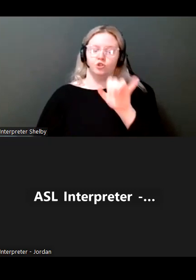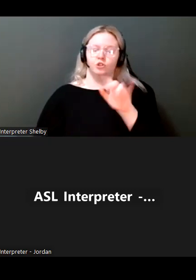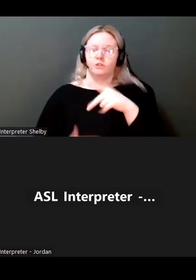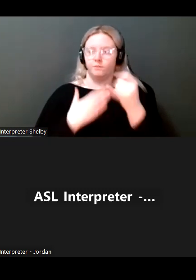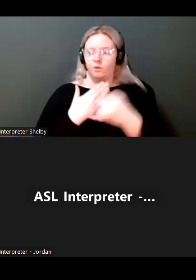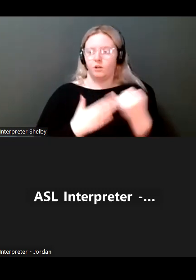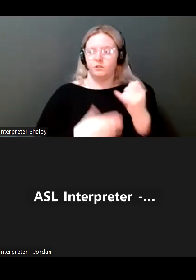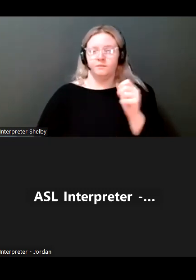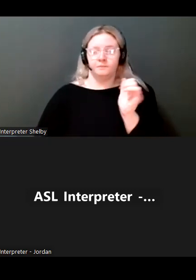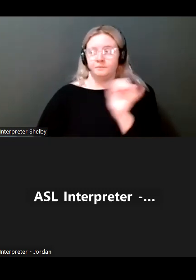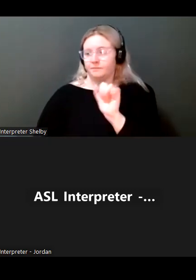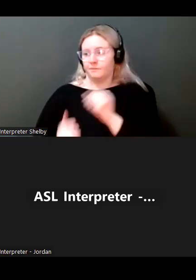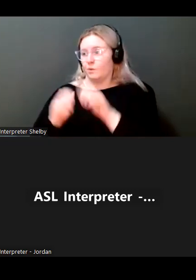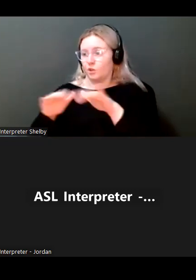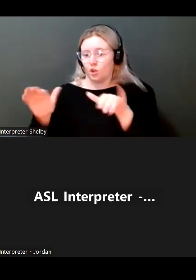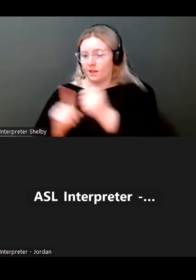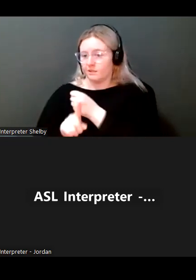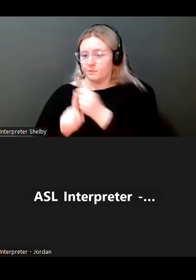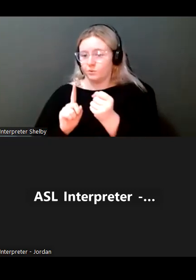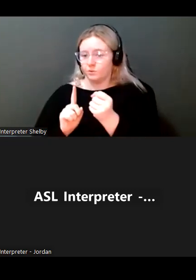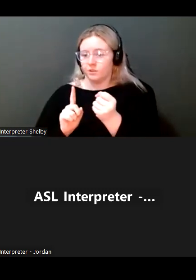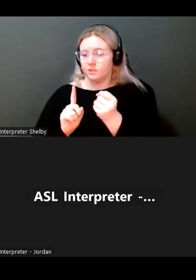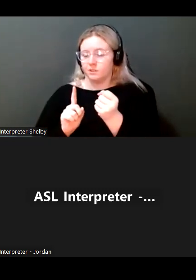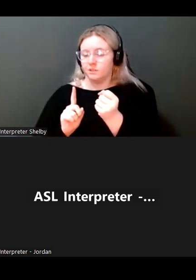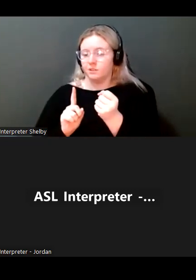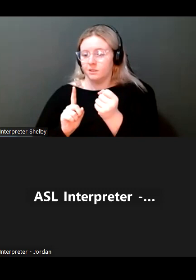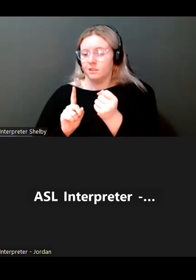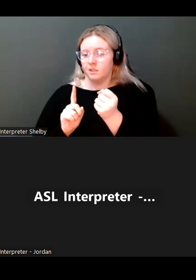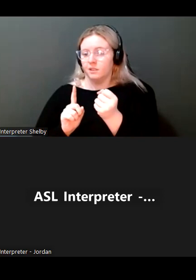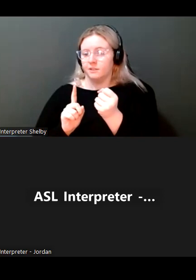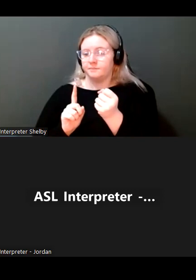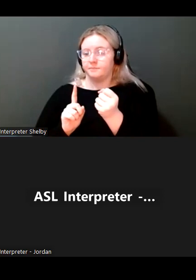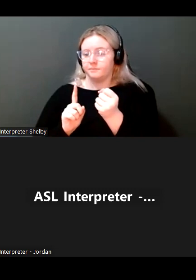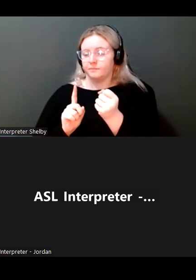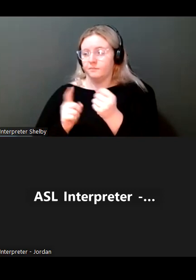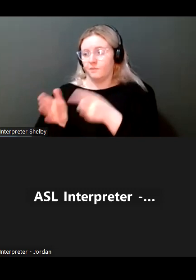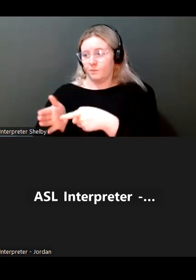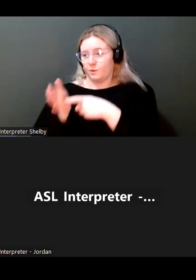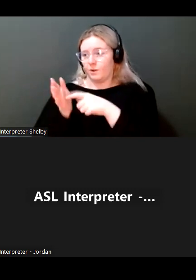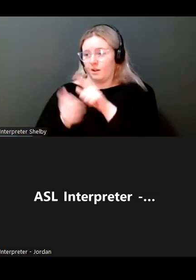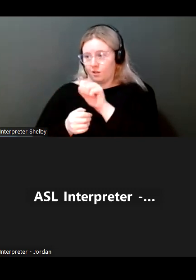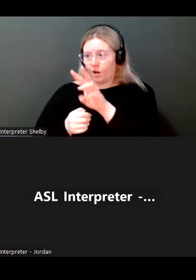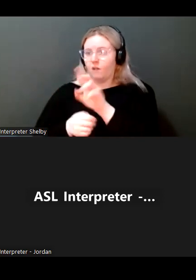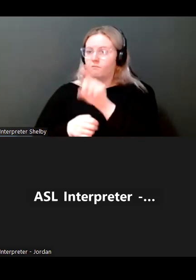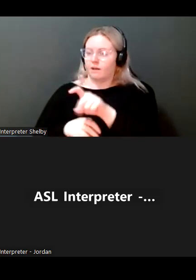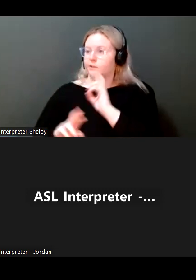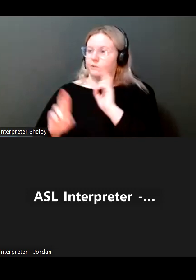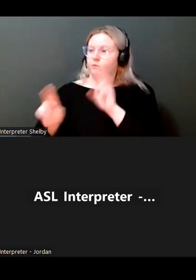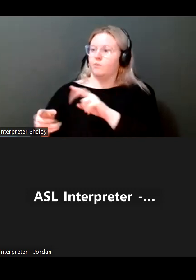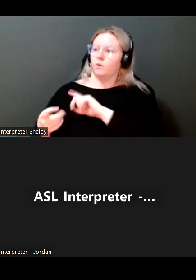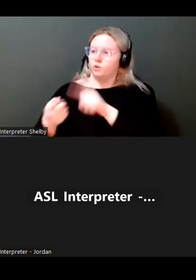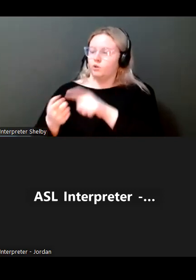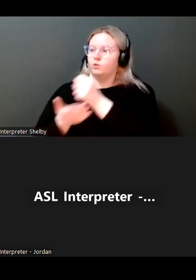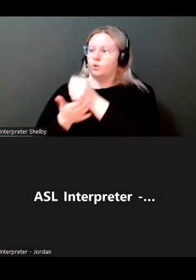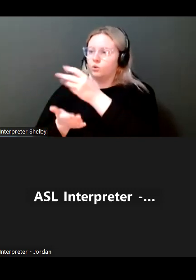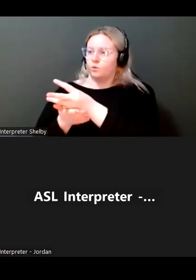Similar with child abuse, it is required by law that it get reported to a social